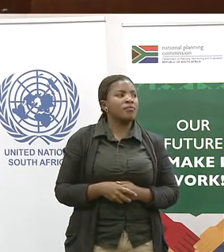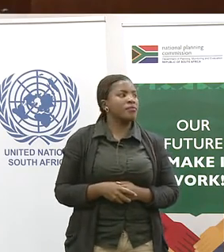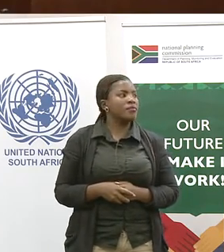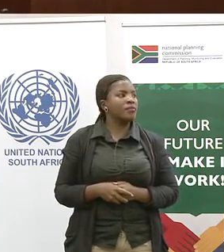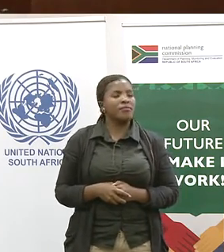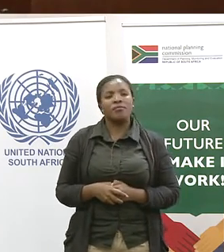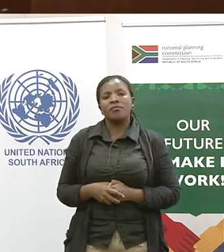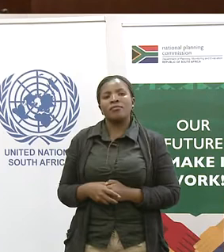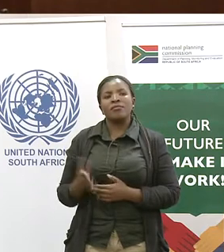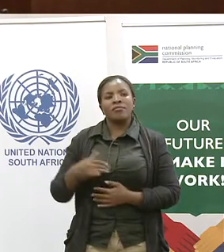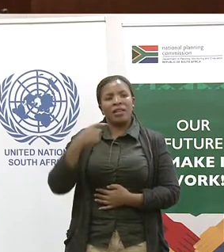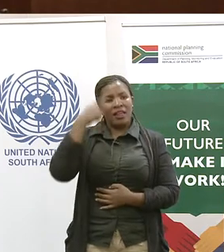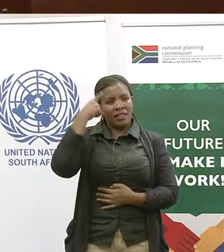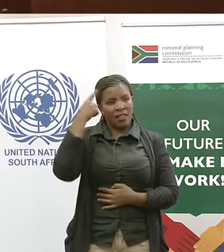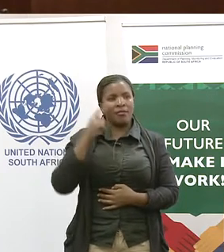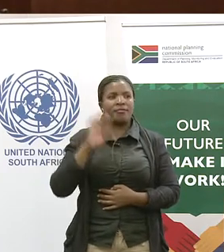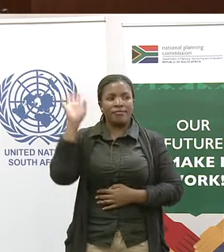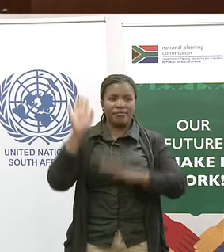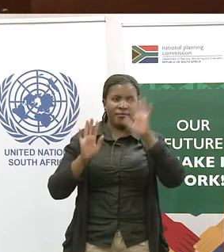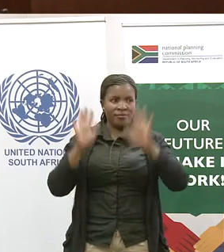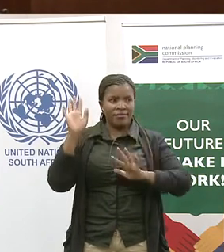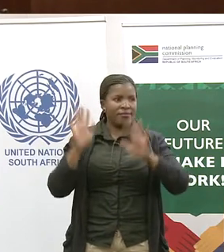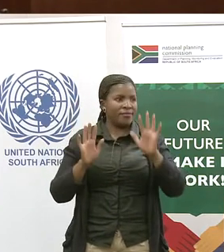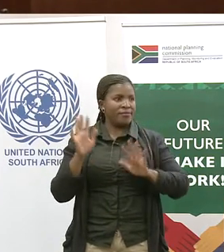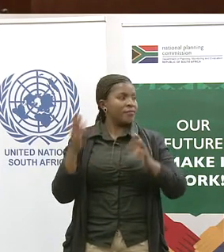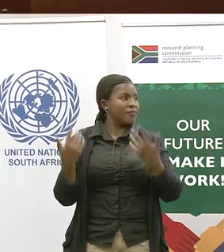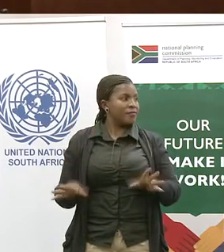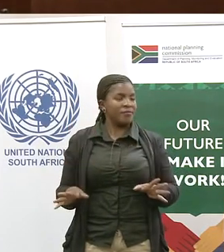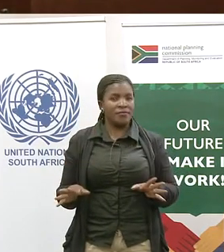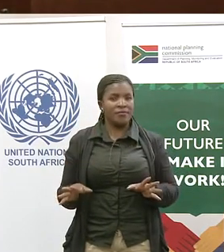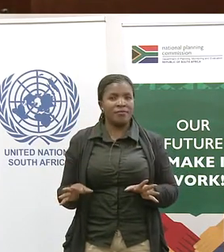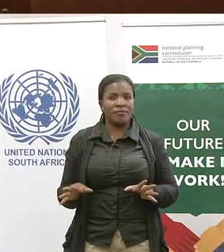right. I think those were the hands that we took.